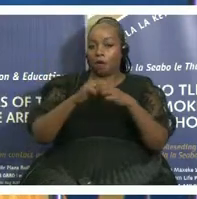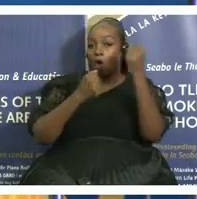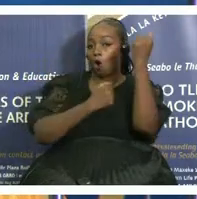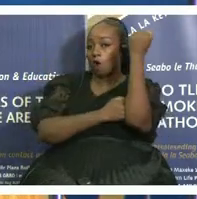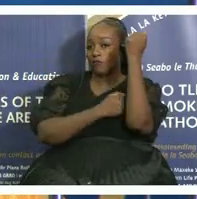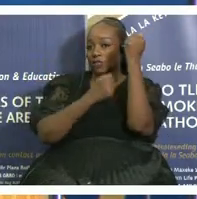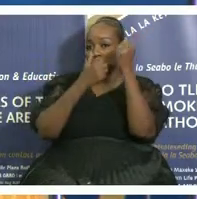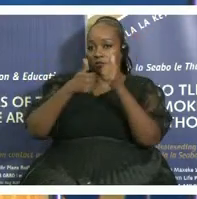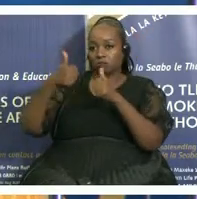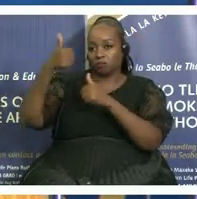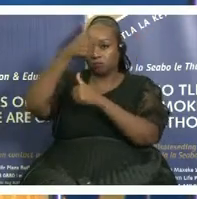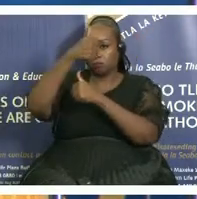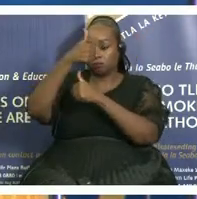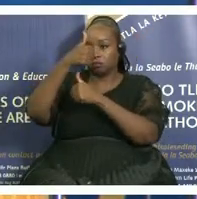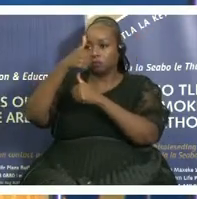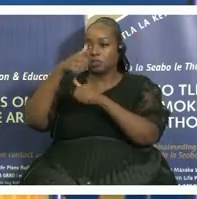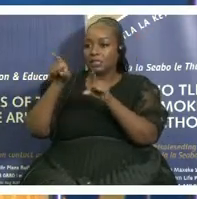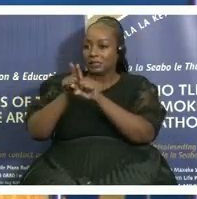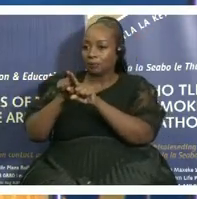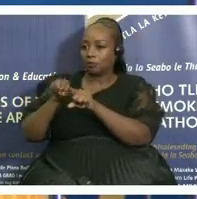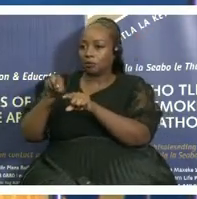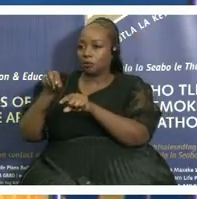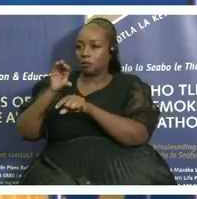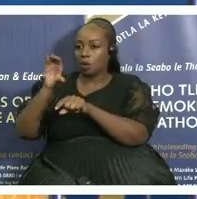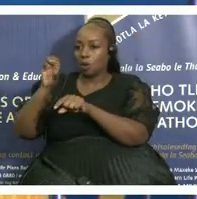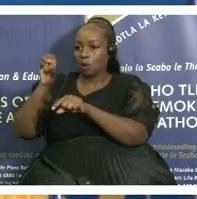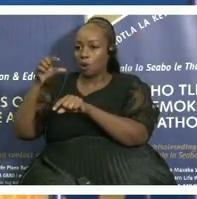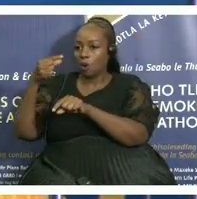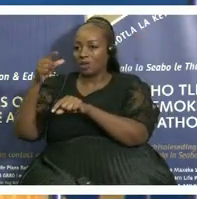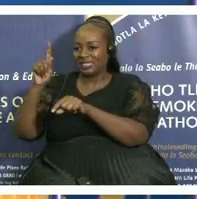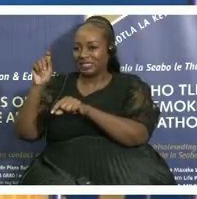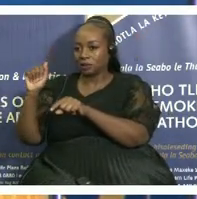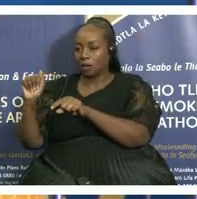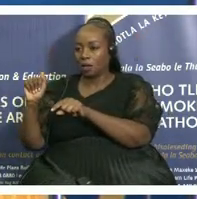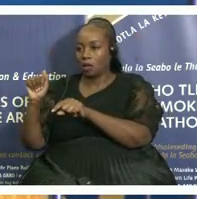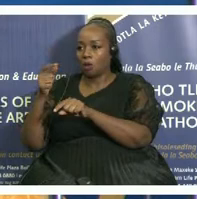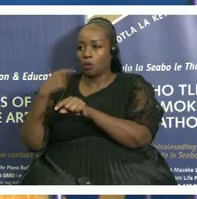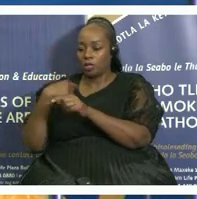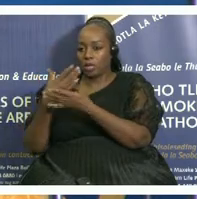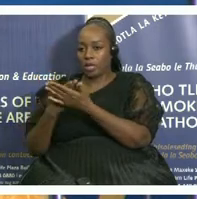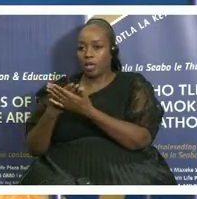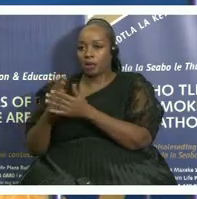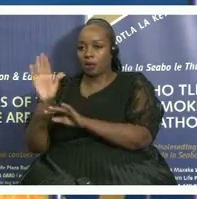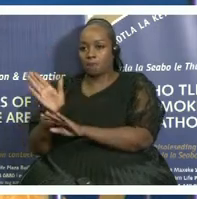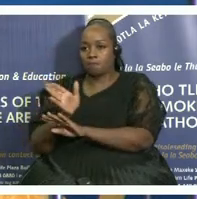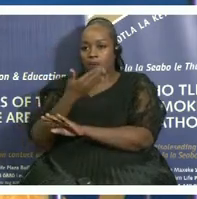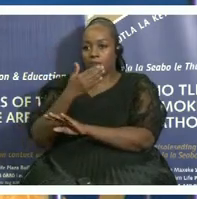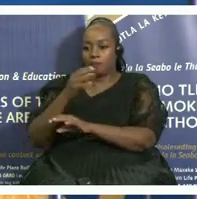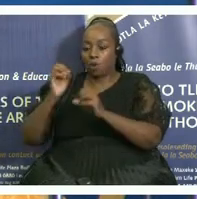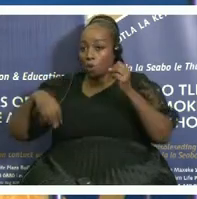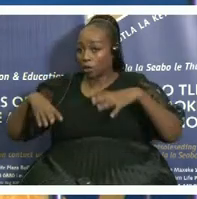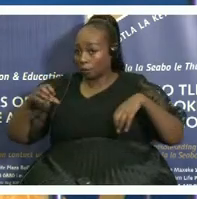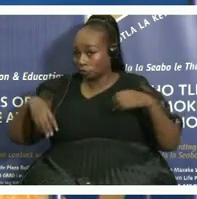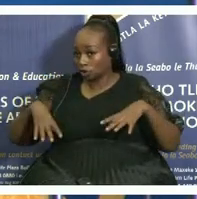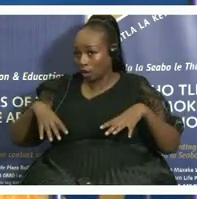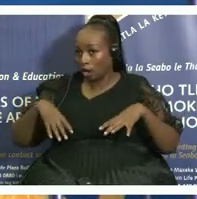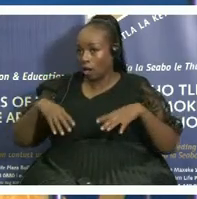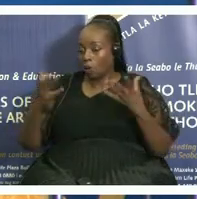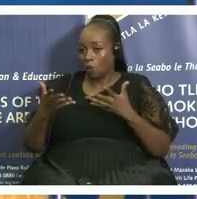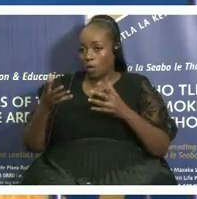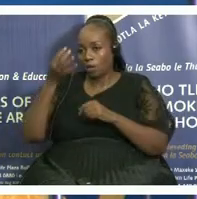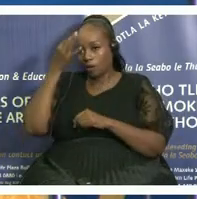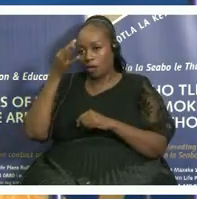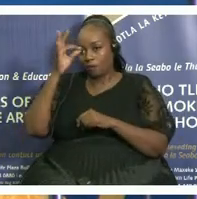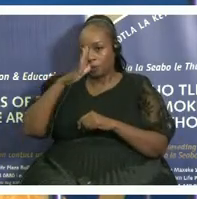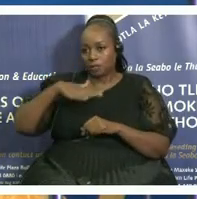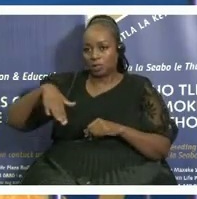and COCTA to drive the anti-corruption program of government. We have noted that various investigations across